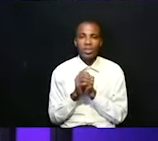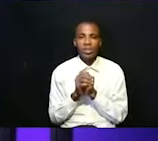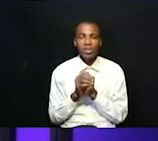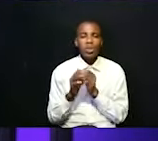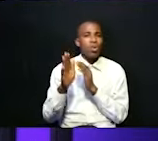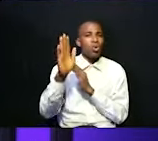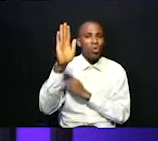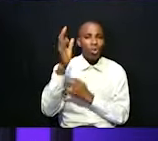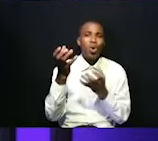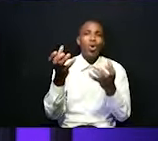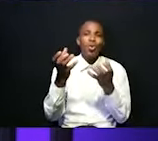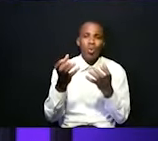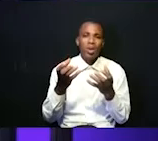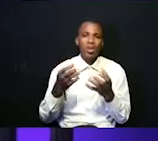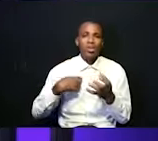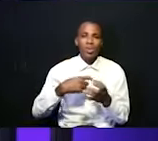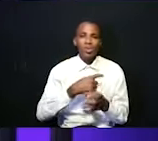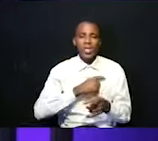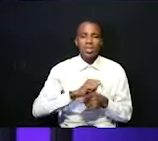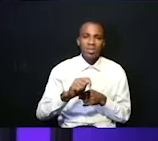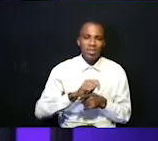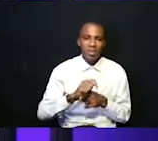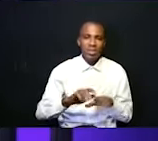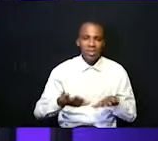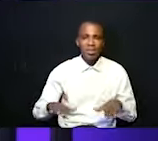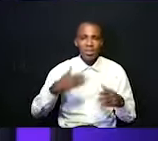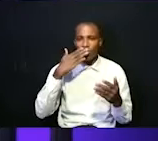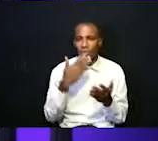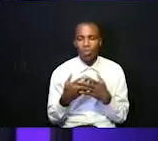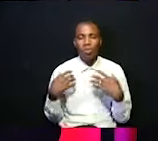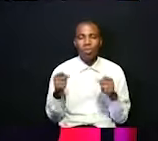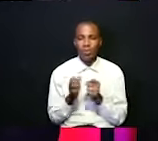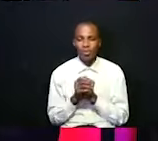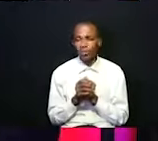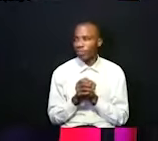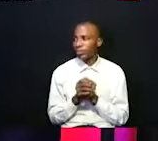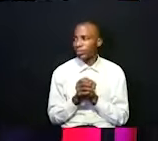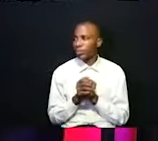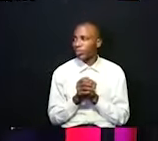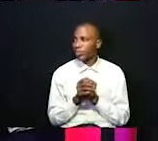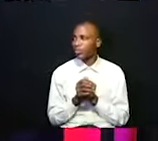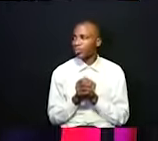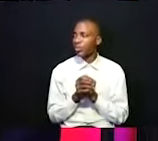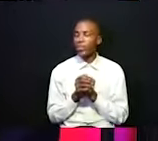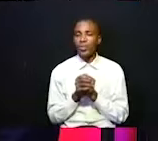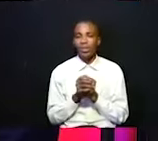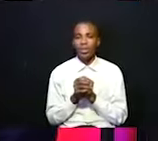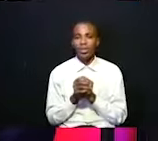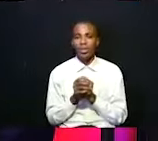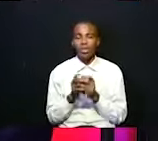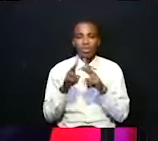expecting godliness and godly offsprings from you. So that